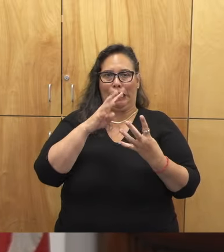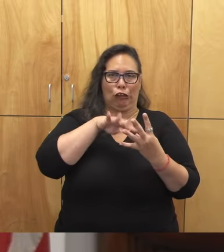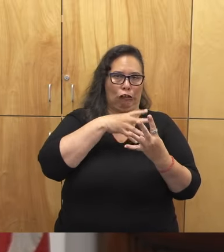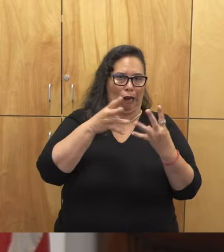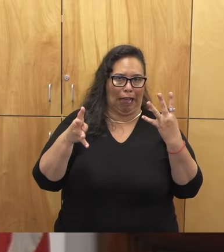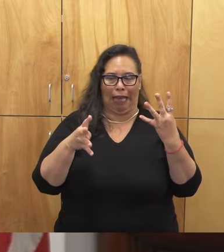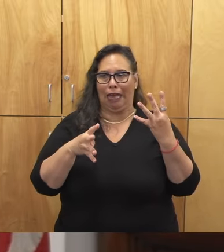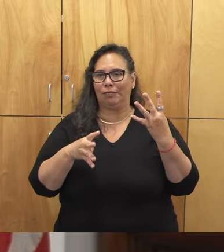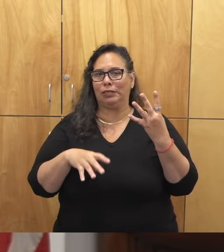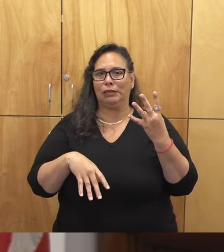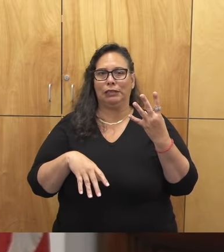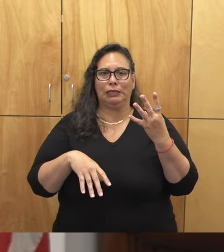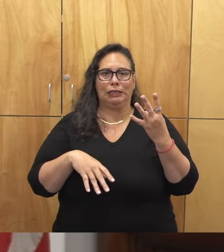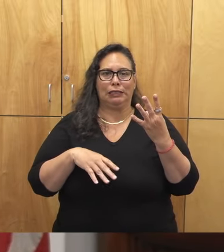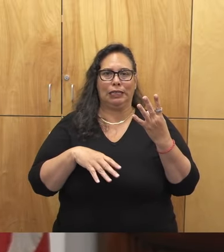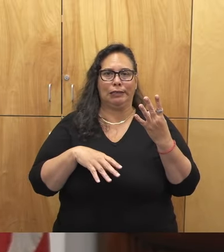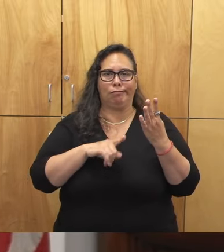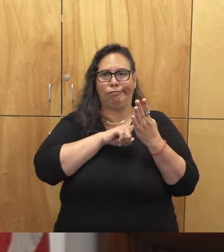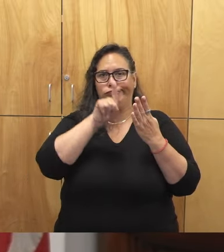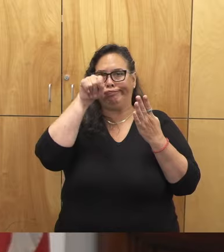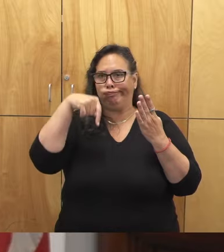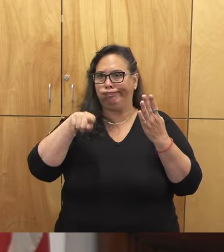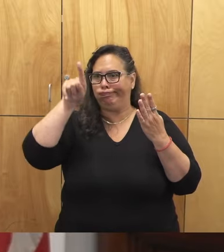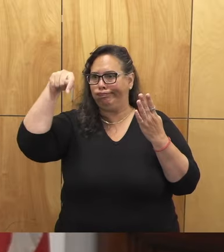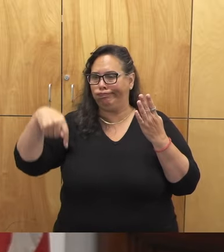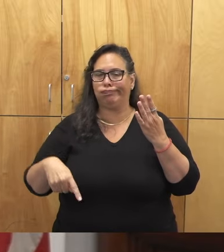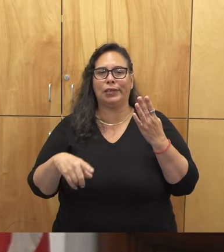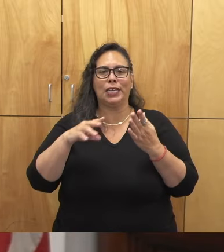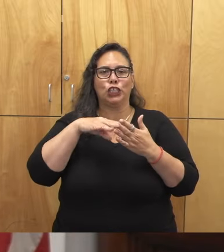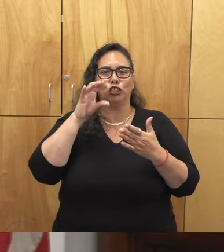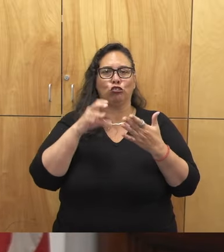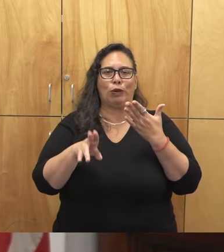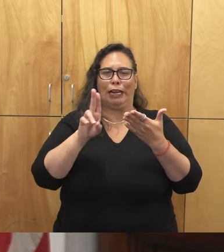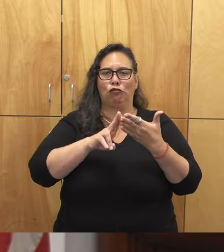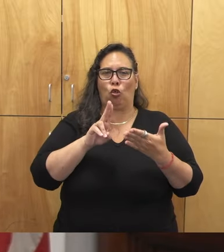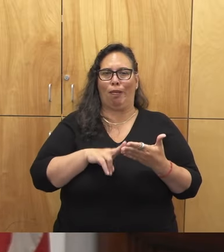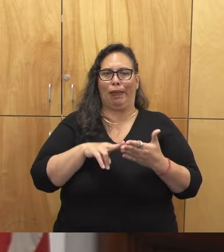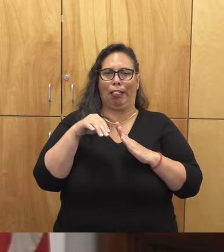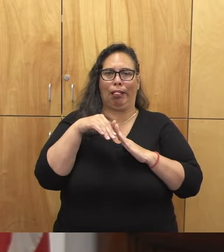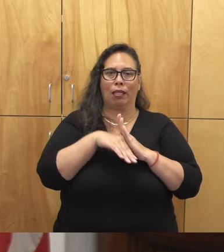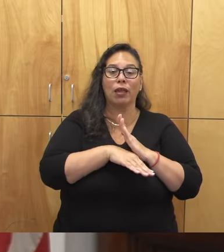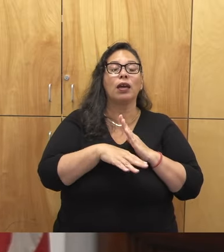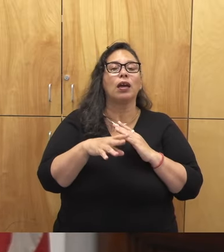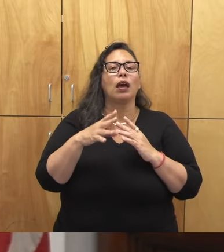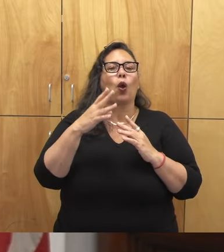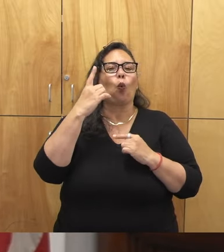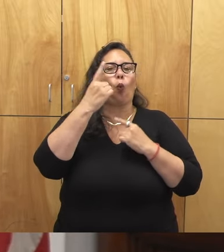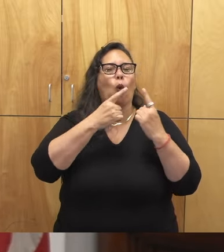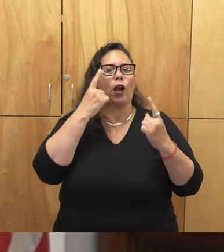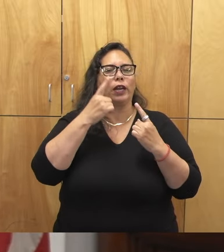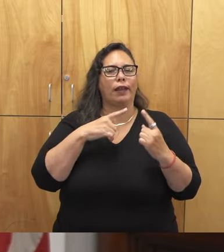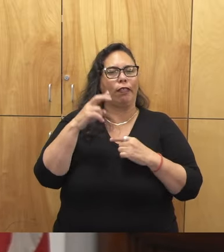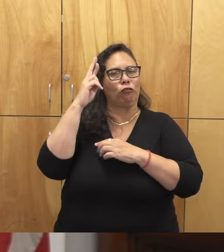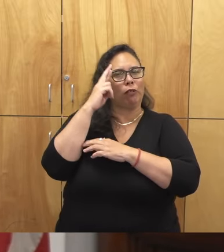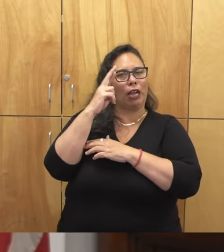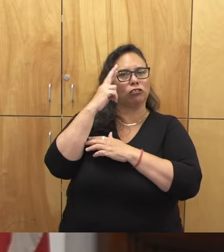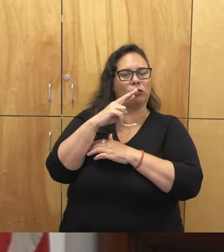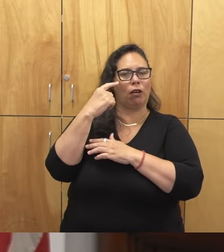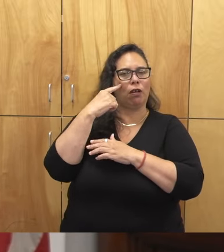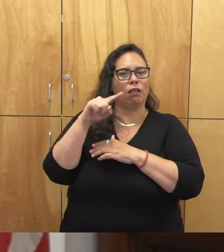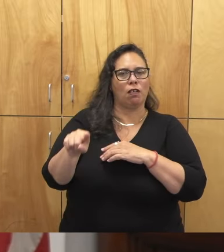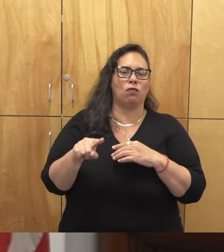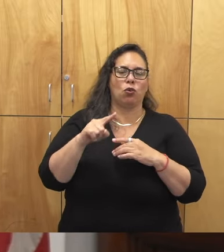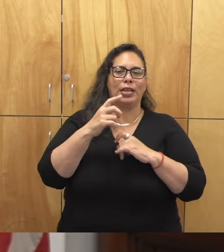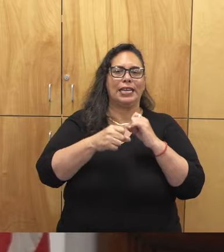charts, student enrollment decline. Just kind of wondering what the rationale is for